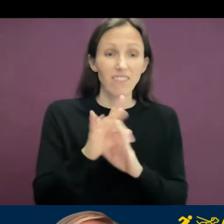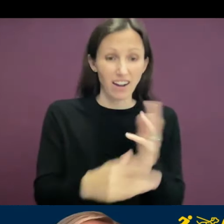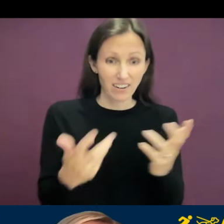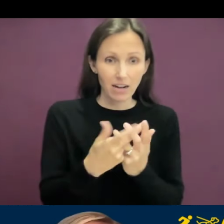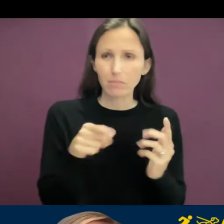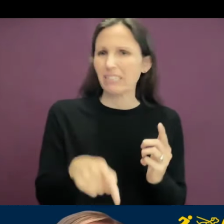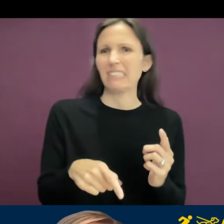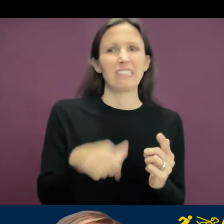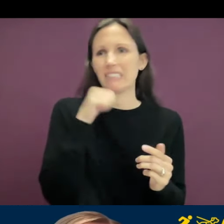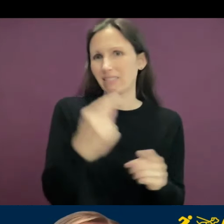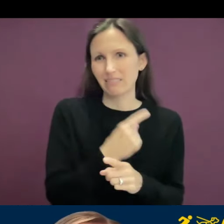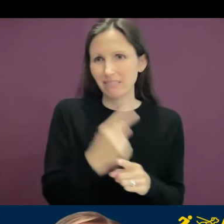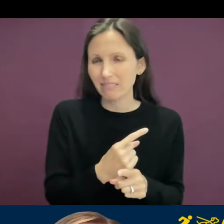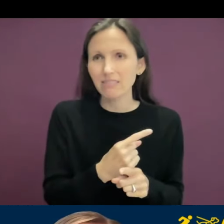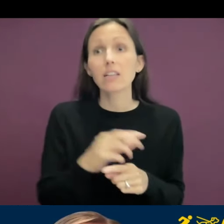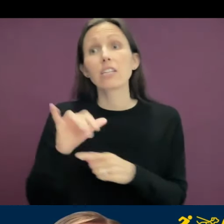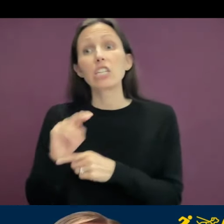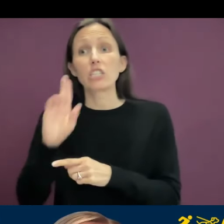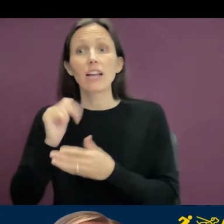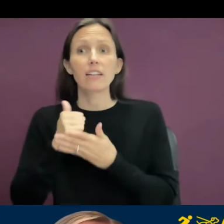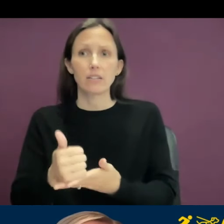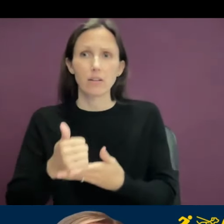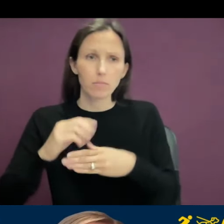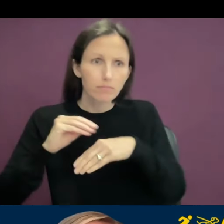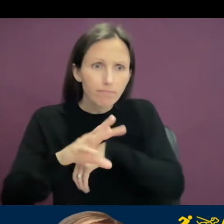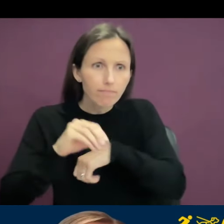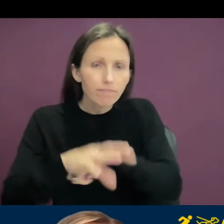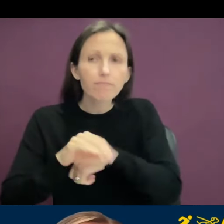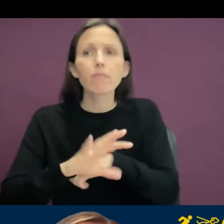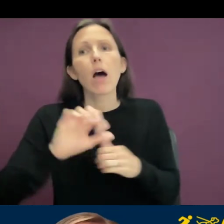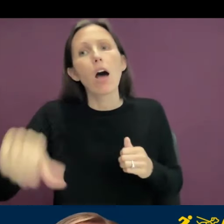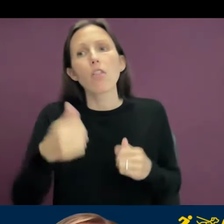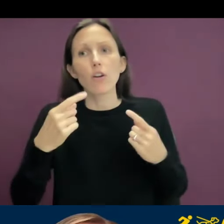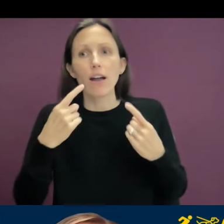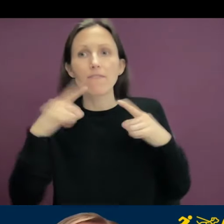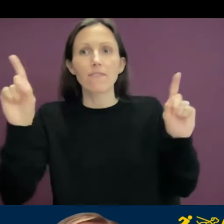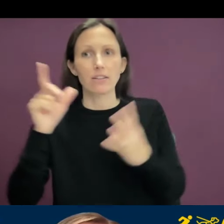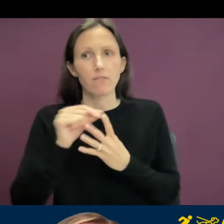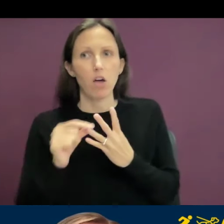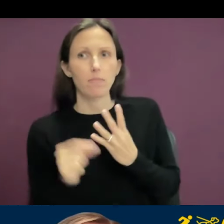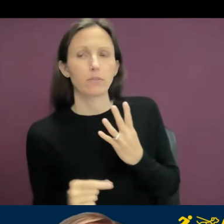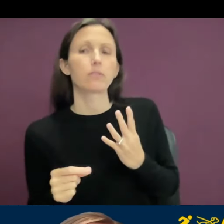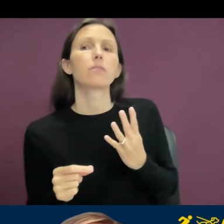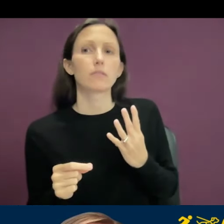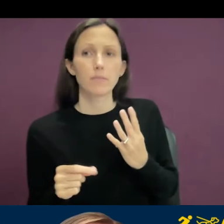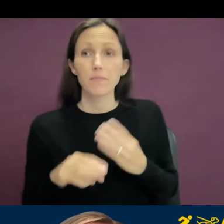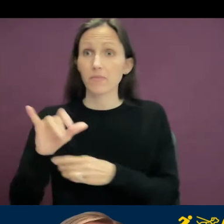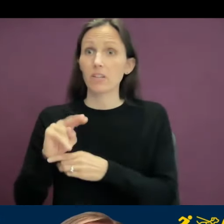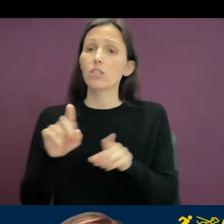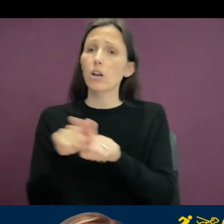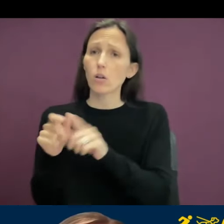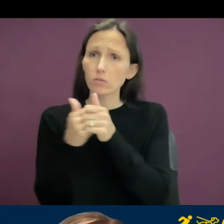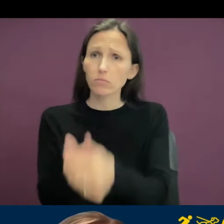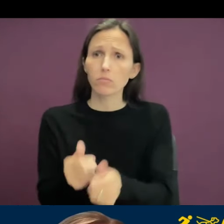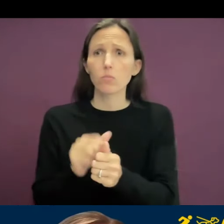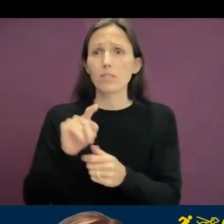unreasonable. And Jan can help provide guidance on some equally effective alternatives. And they also comply with the Title